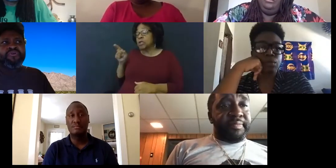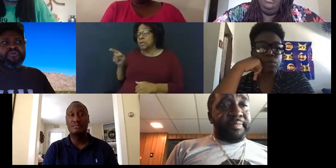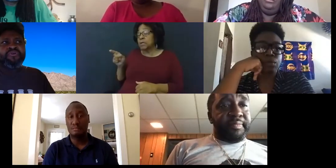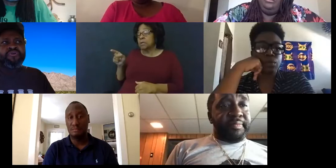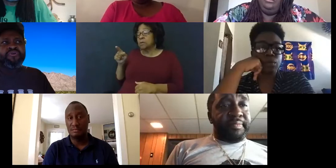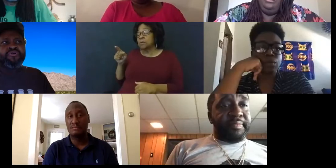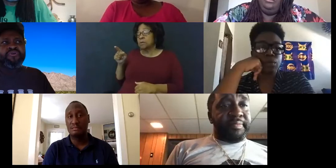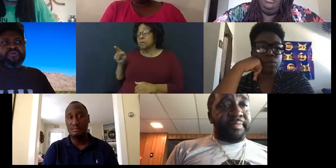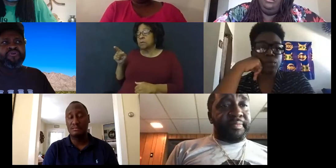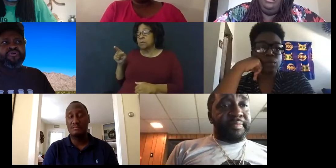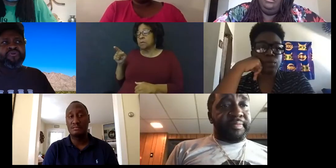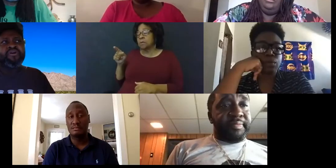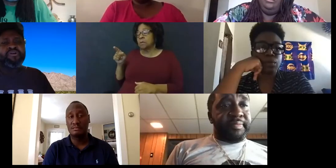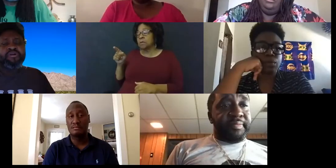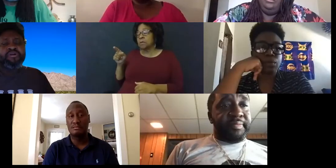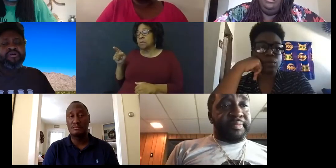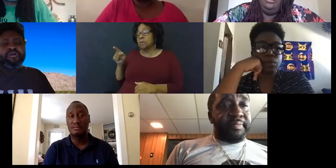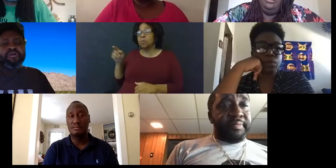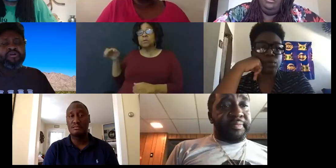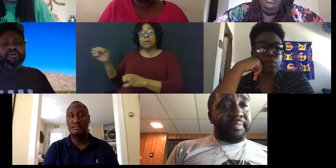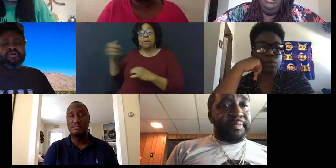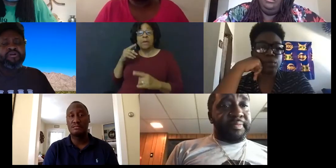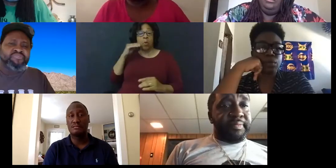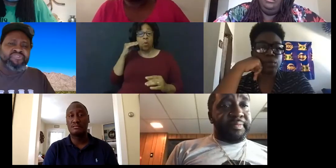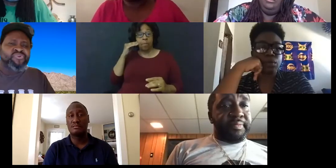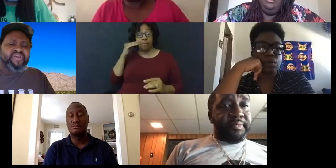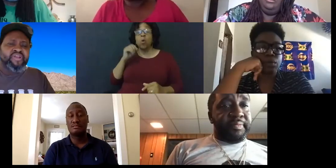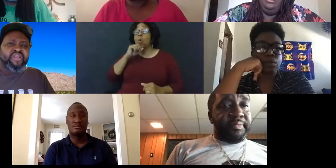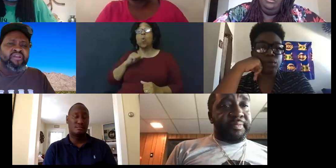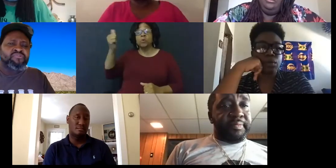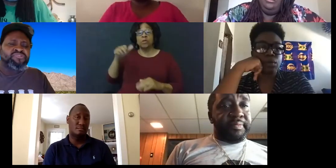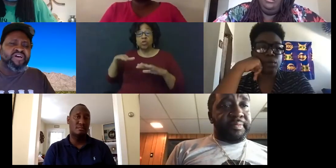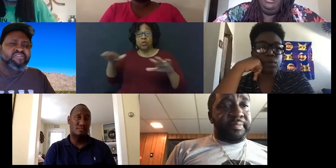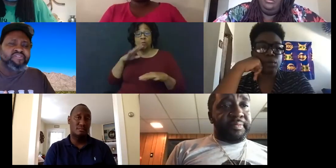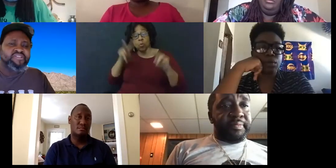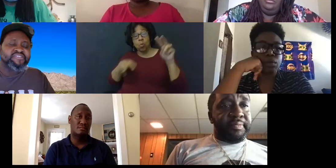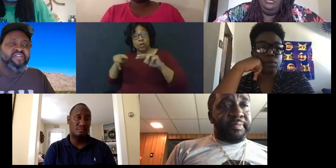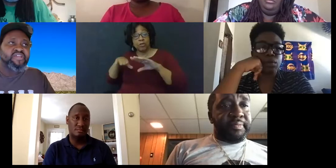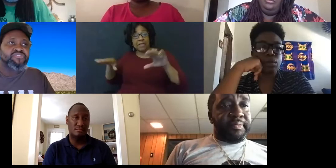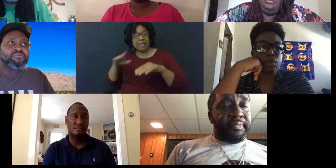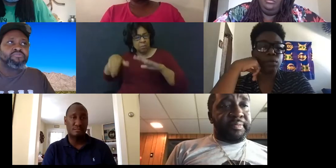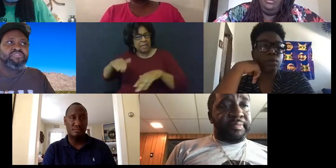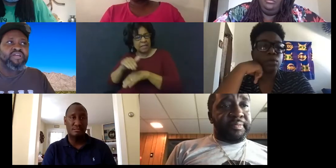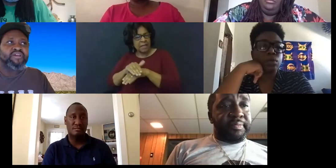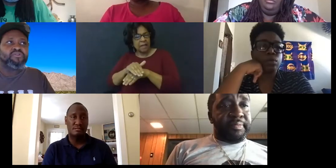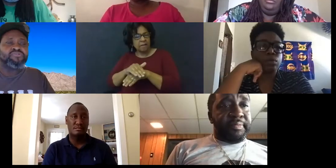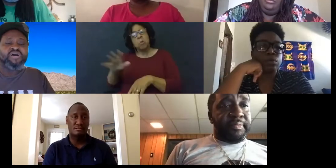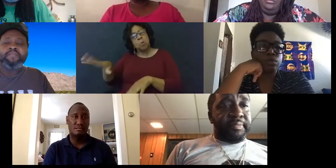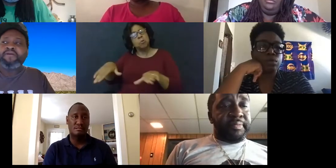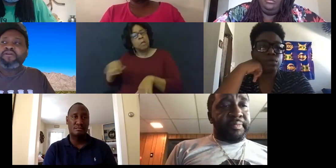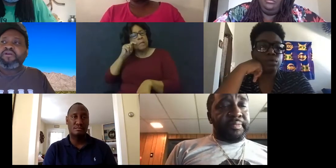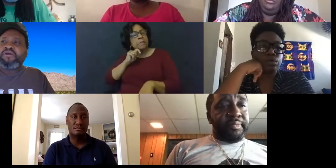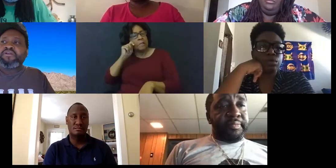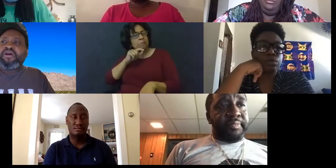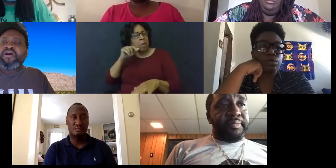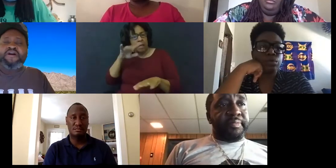on her way back home, but her oldest child was watching the children. This was a little later at night. Her oldest child is a teenager, so it's not like a